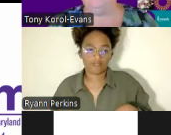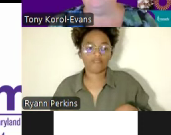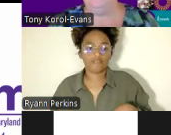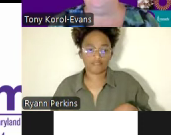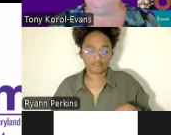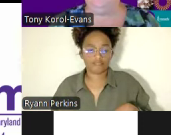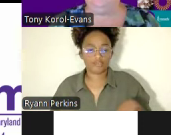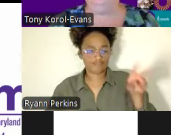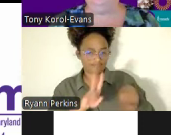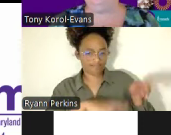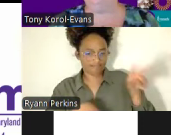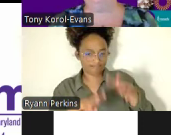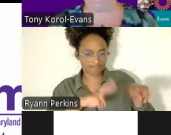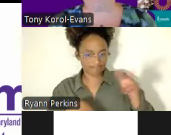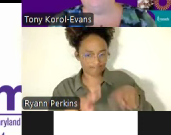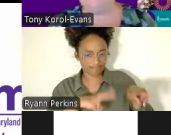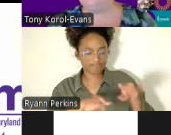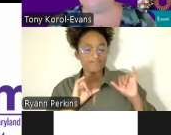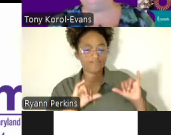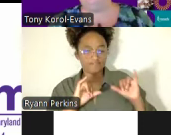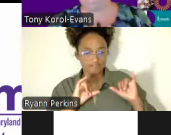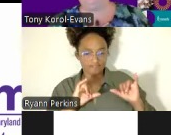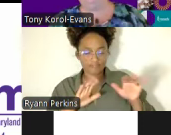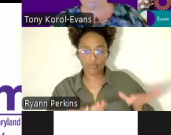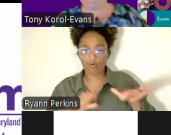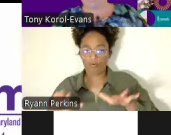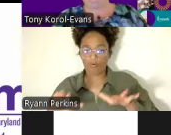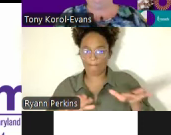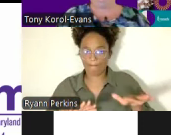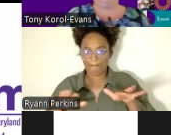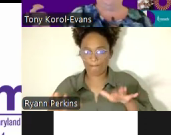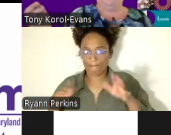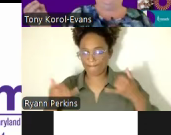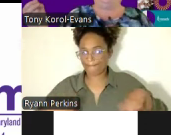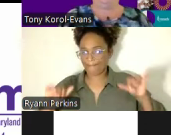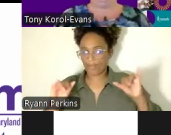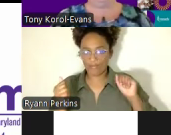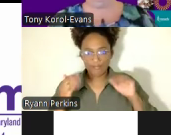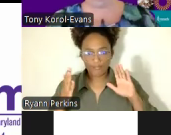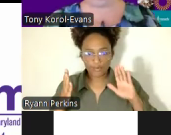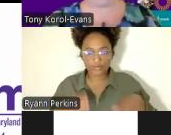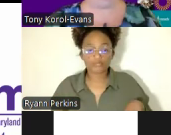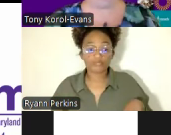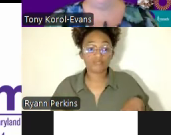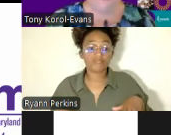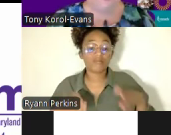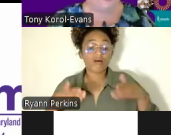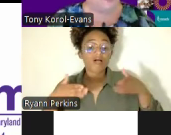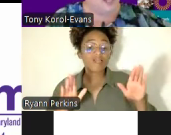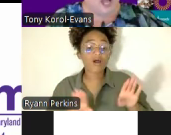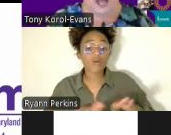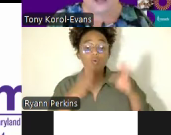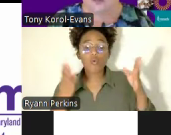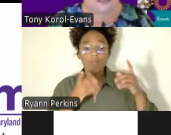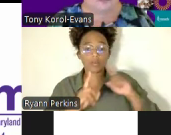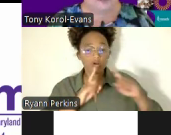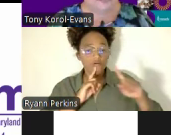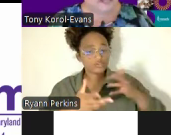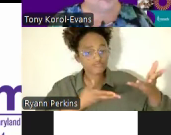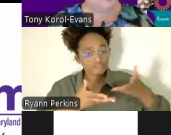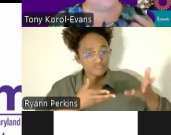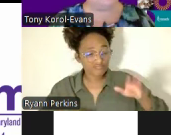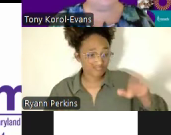calm. The clinician really did leave. Kayla says, left the conversation open for her to make her own decision. She said, listen, I know